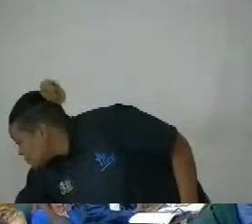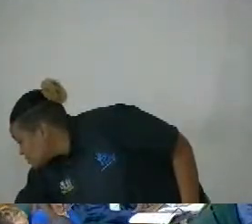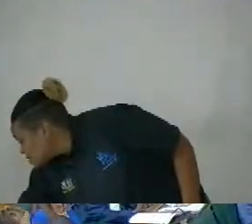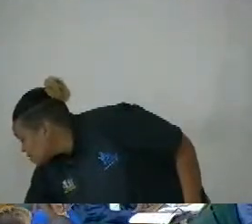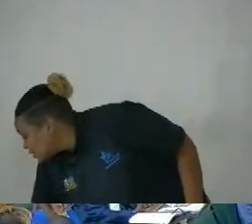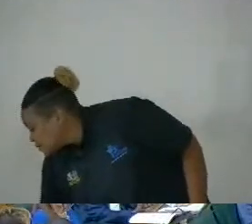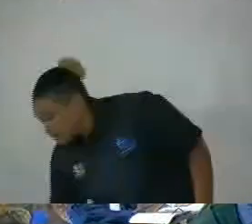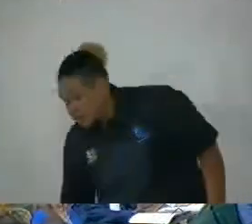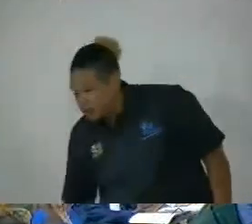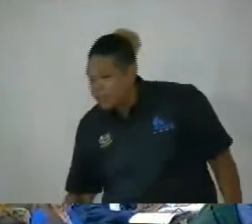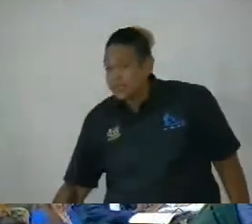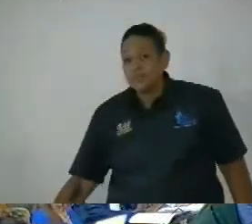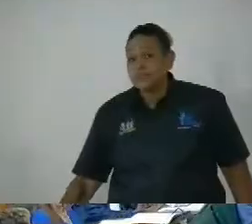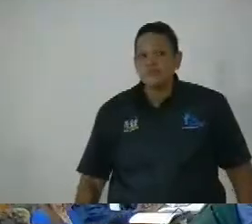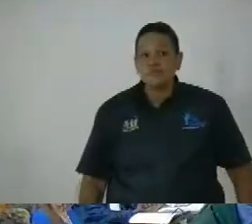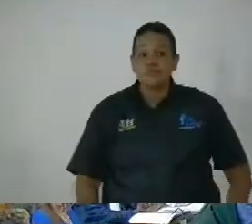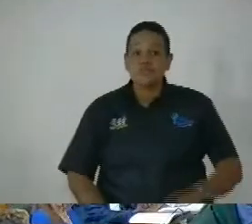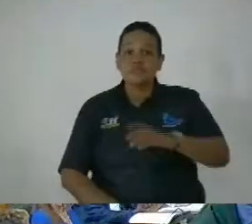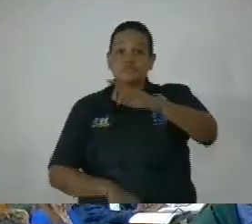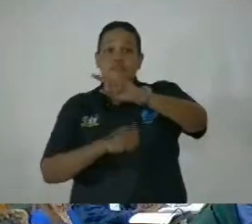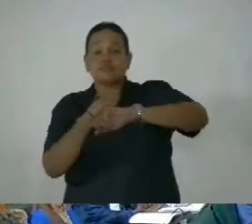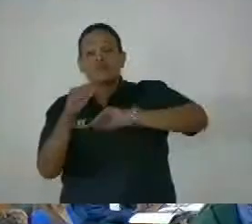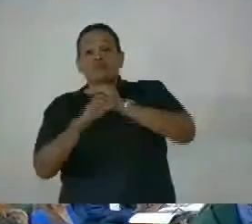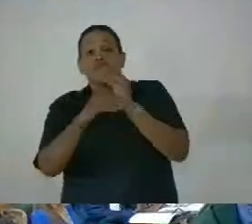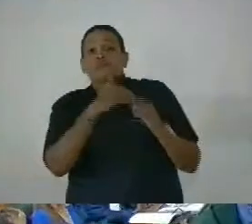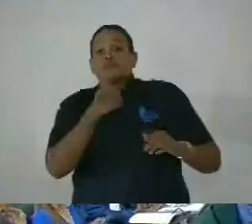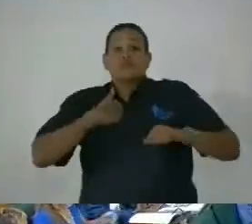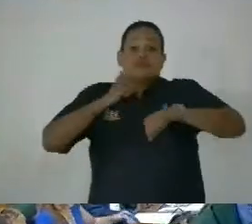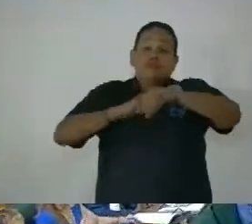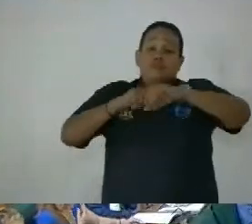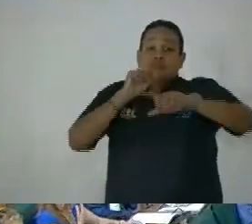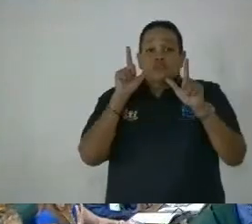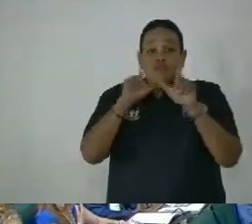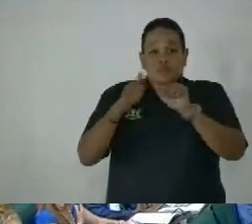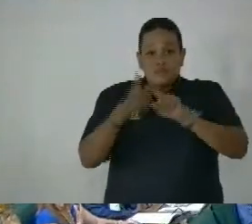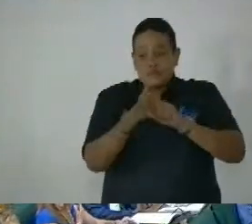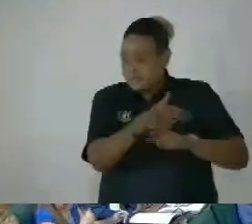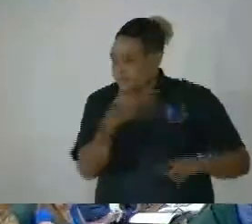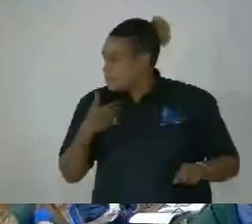The member's time for speaking has expired. House Leader.